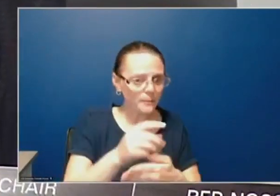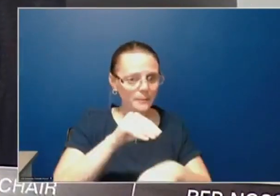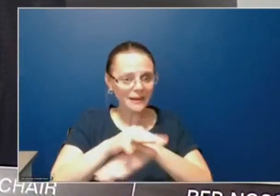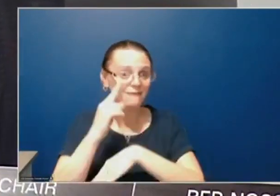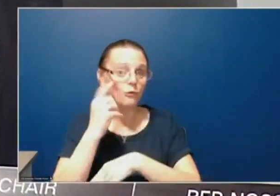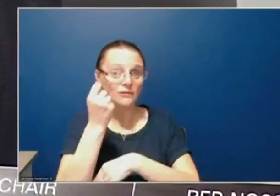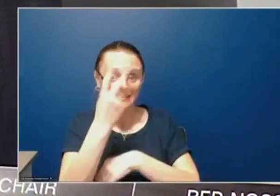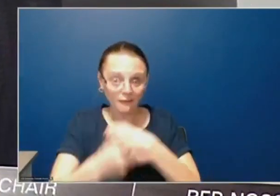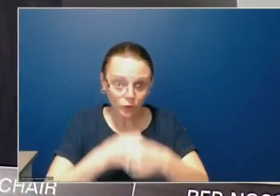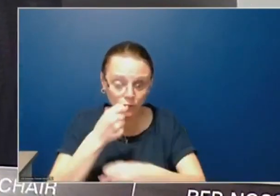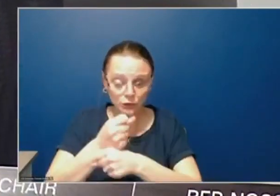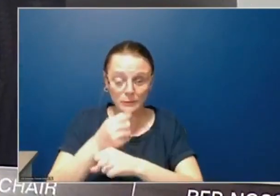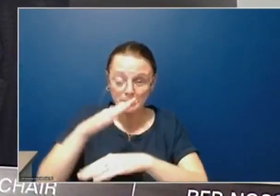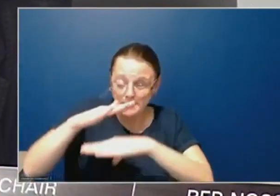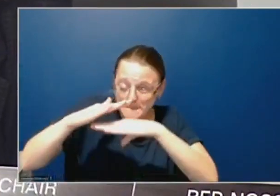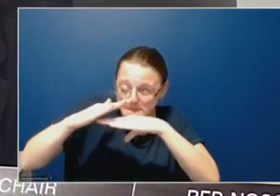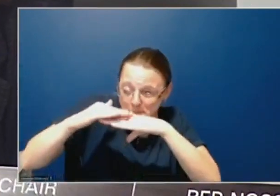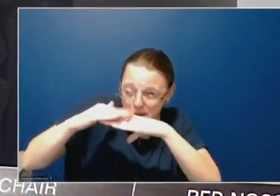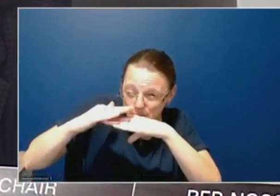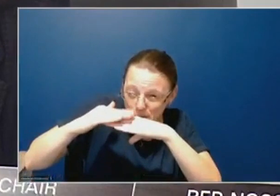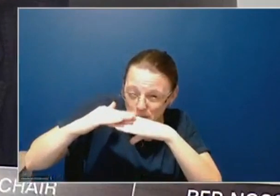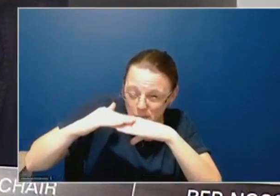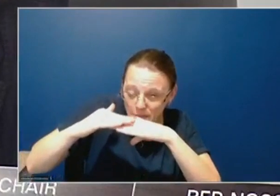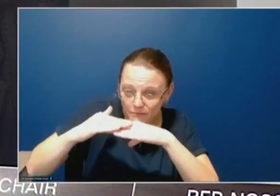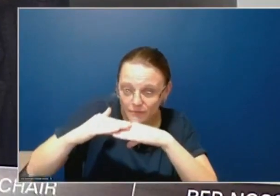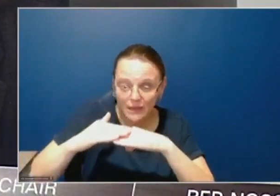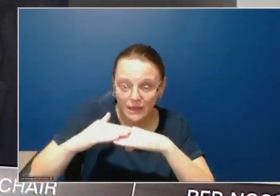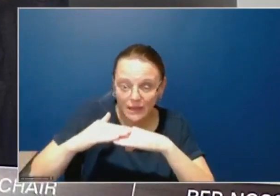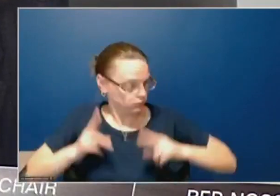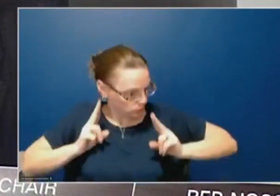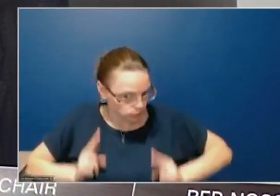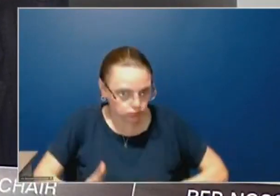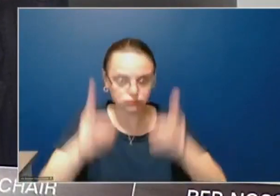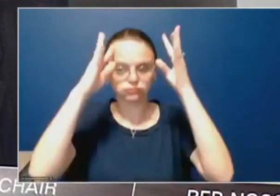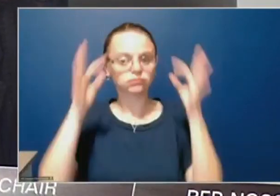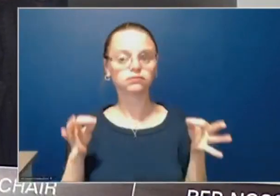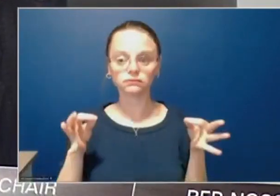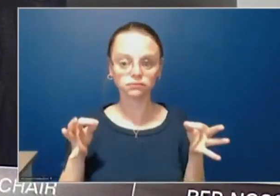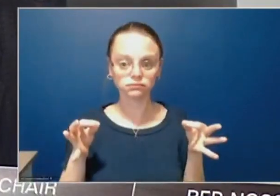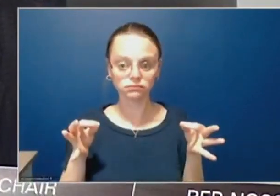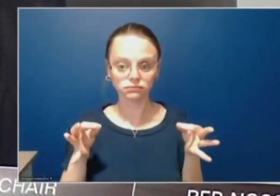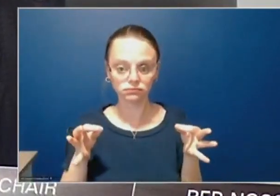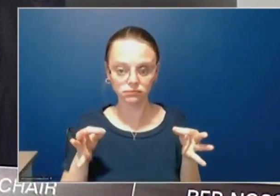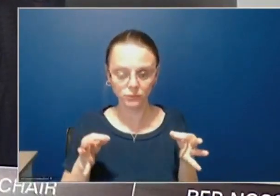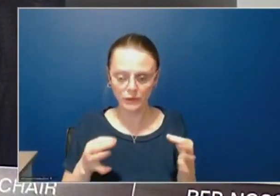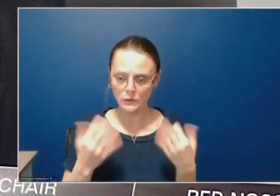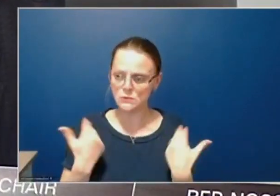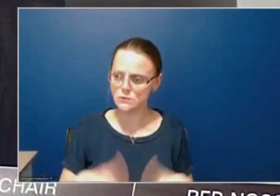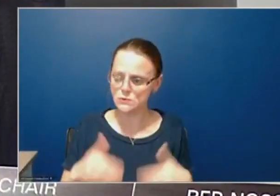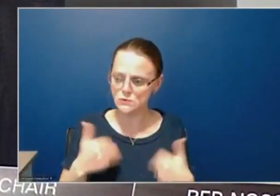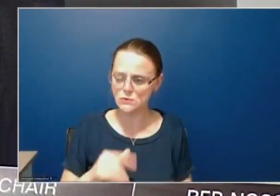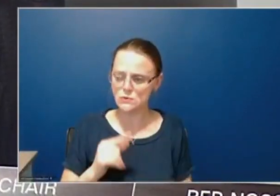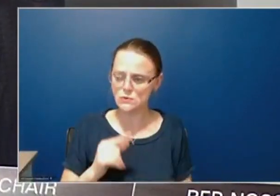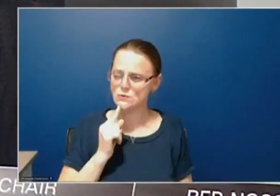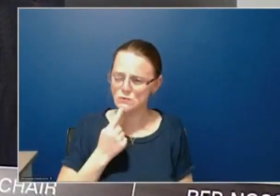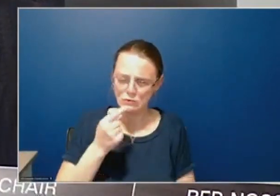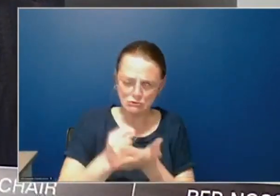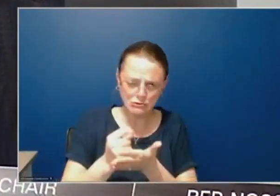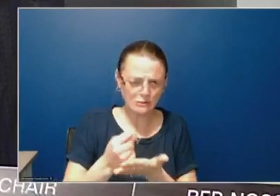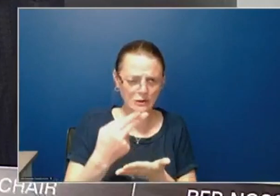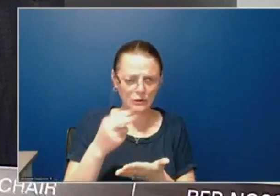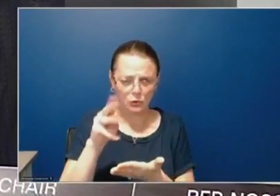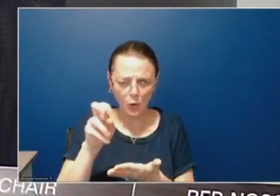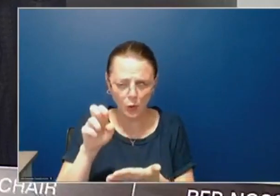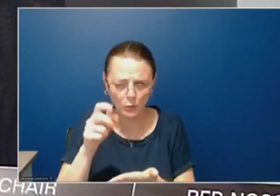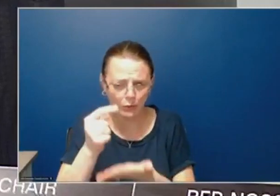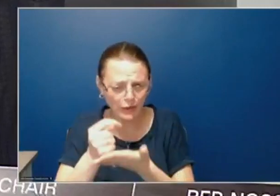years minimum, that they're rushing into these decisions and severe treatments, hormone therapies and